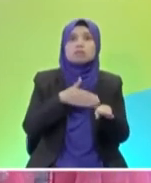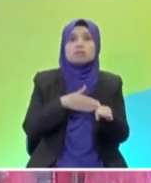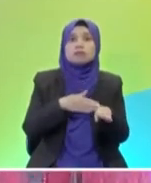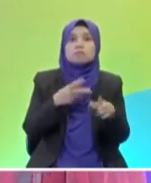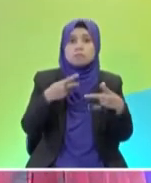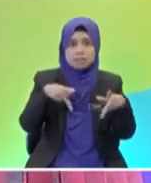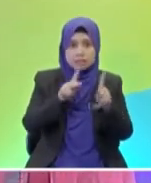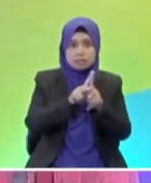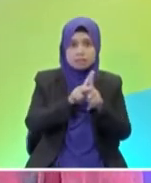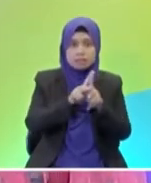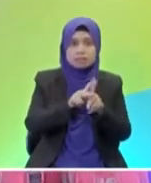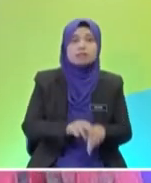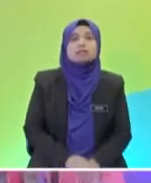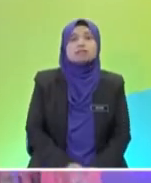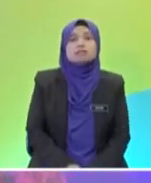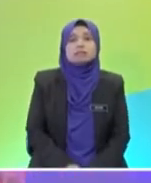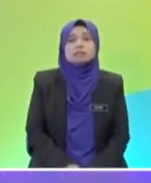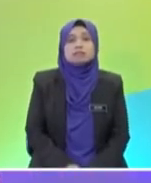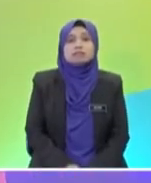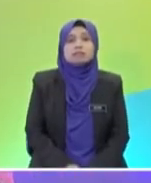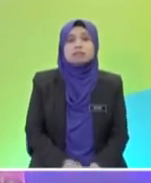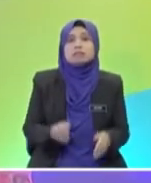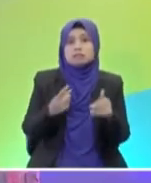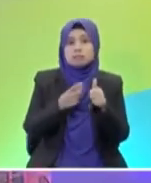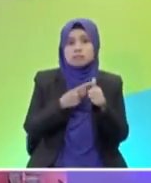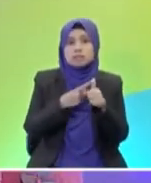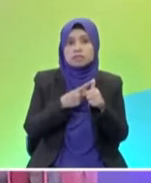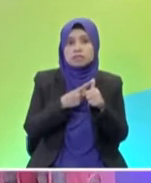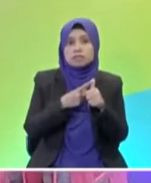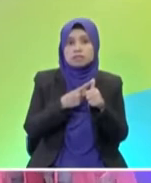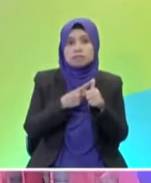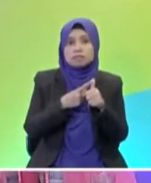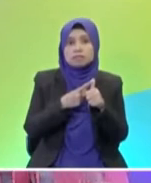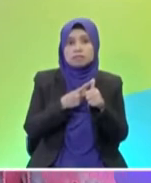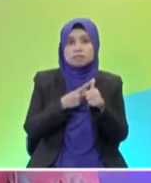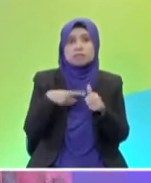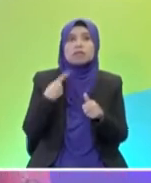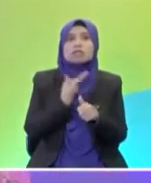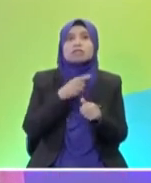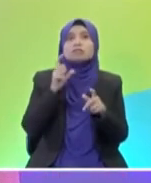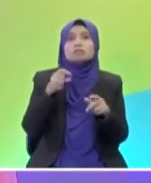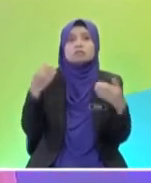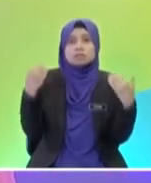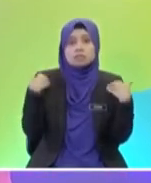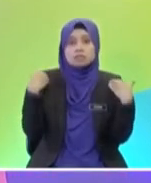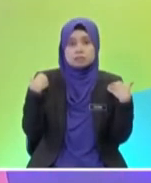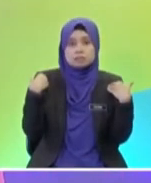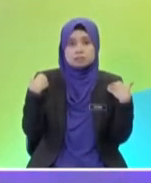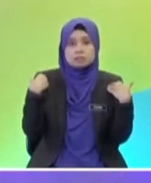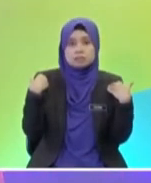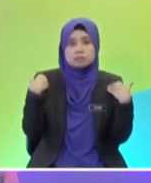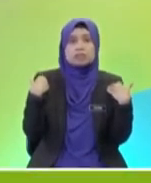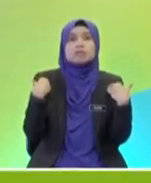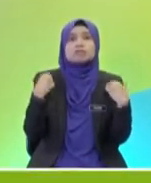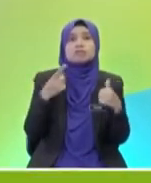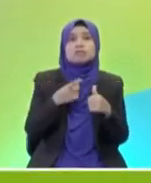Okay. Importance of preservation, conservation. First is preventing extinction. That's why we must have preservation and conservation. Okay, preservation